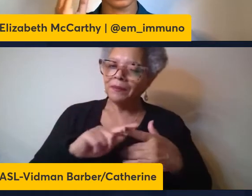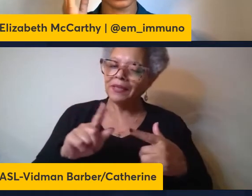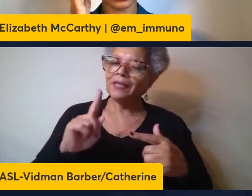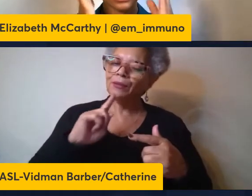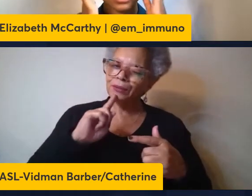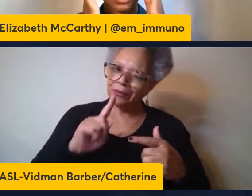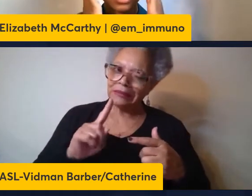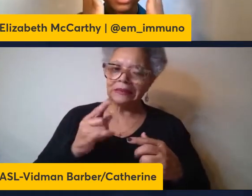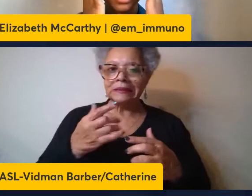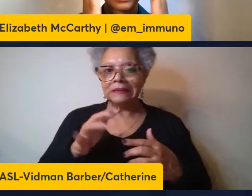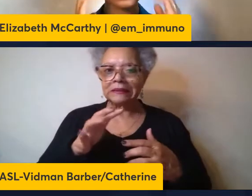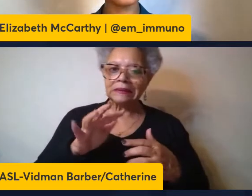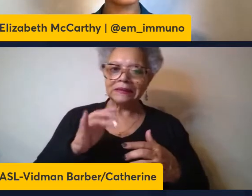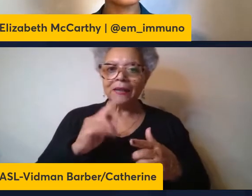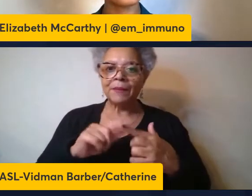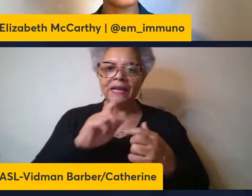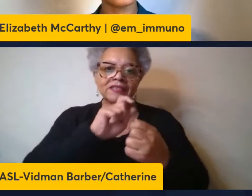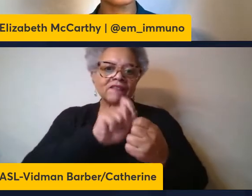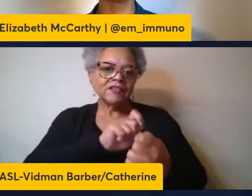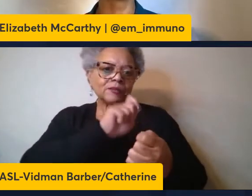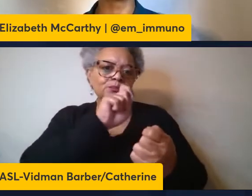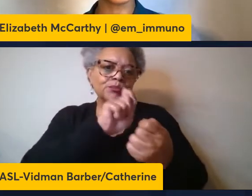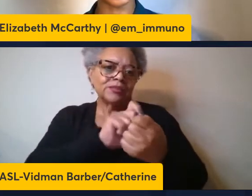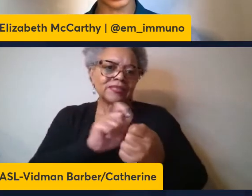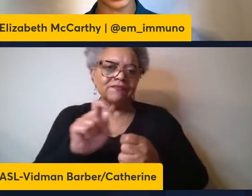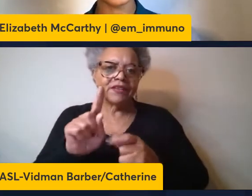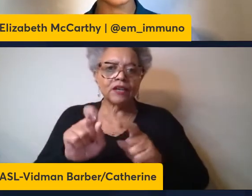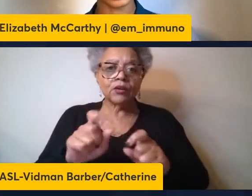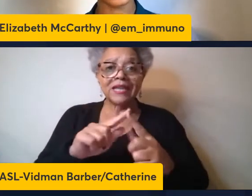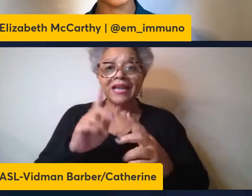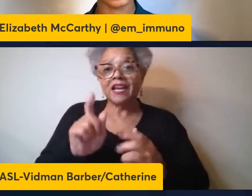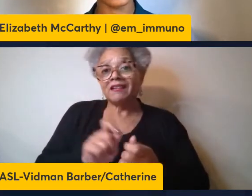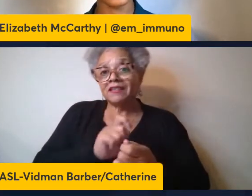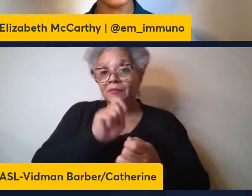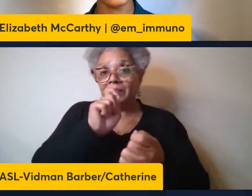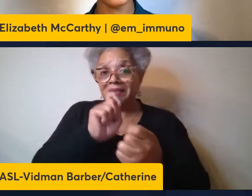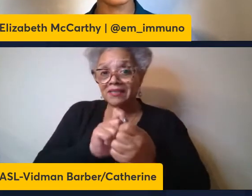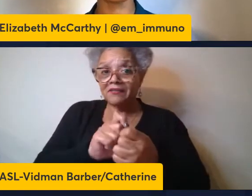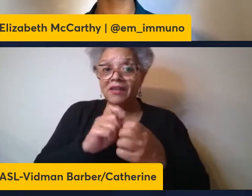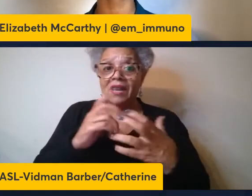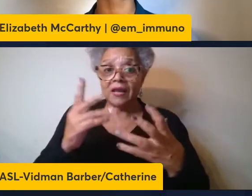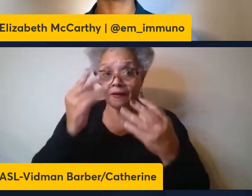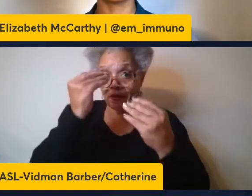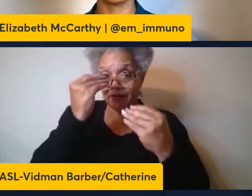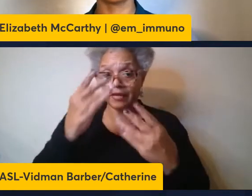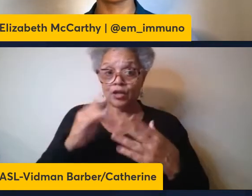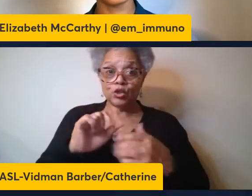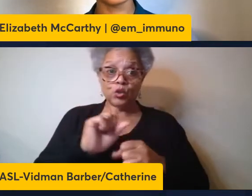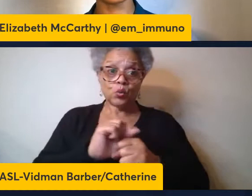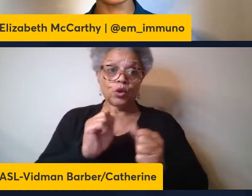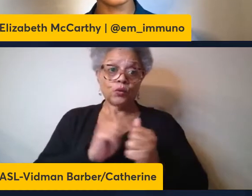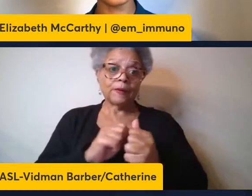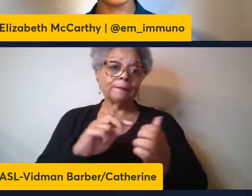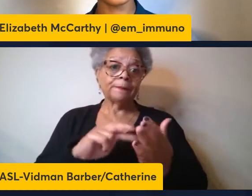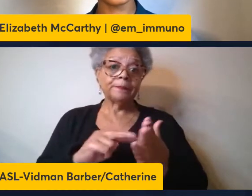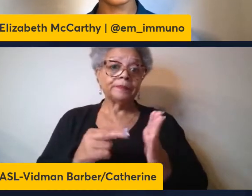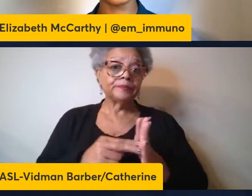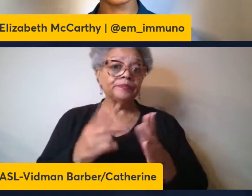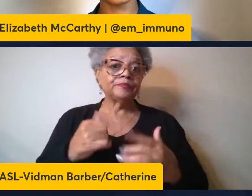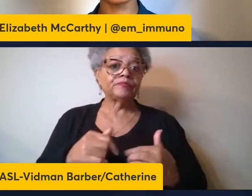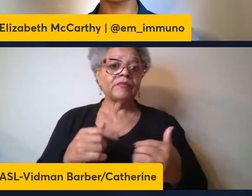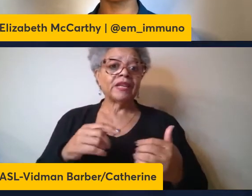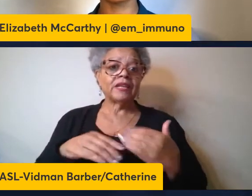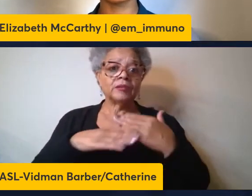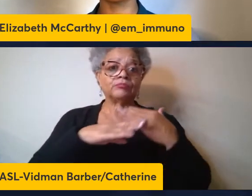had a really specific question and a really specific set of data to work with meant that when I went through stumbling